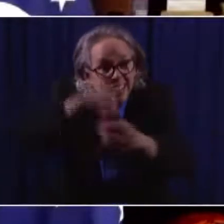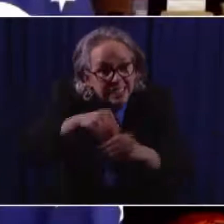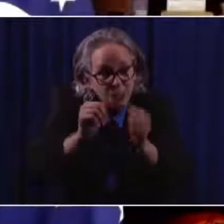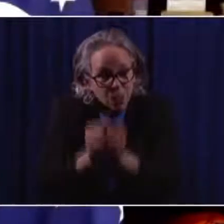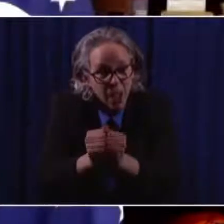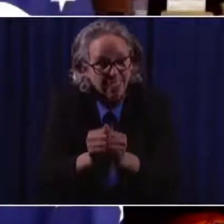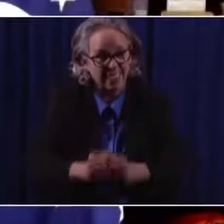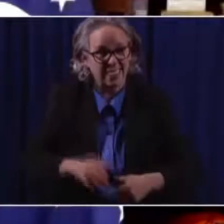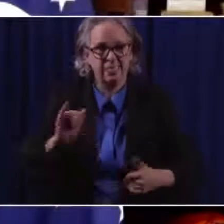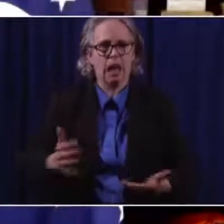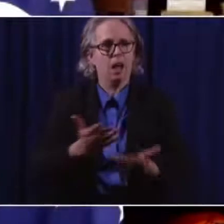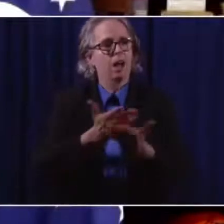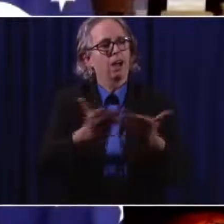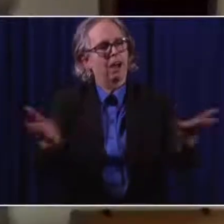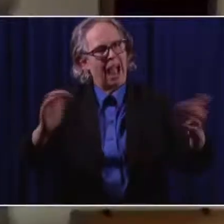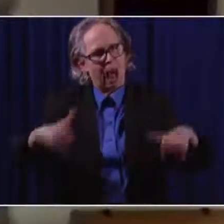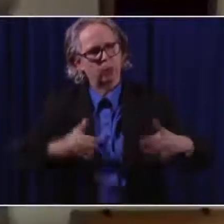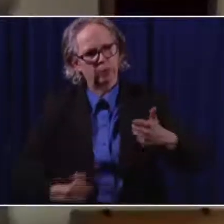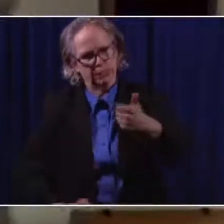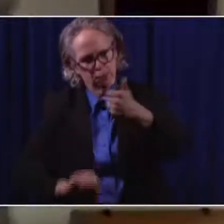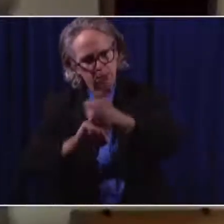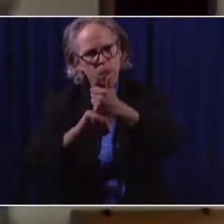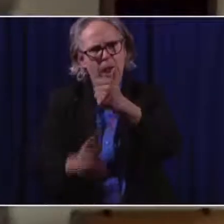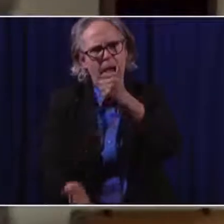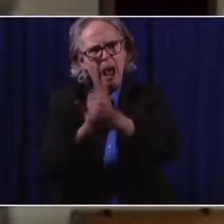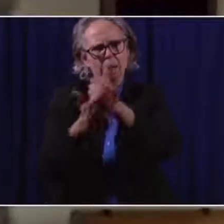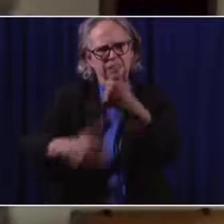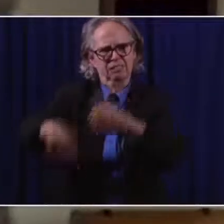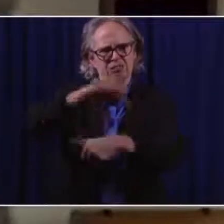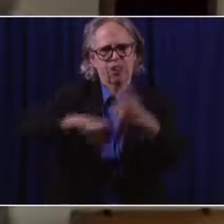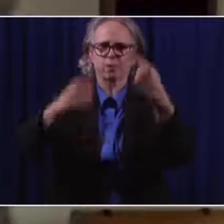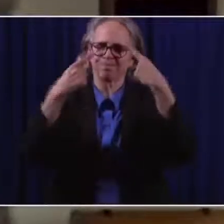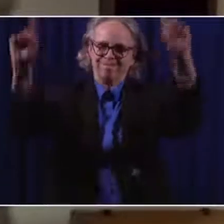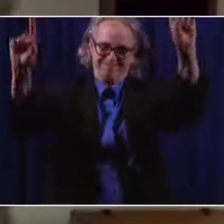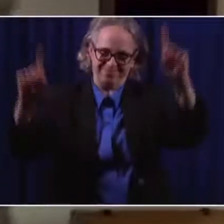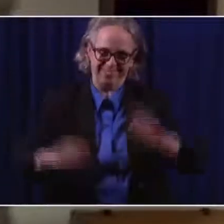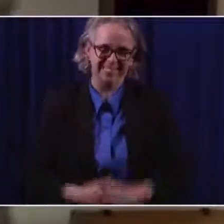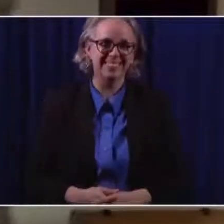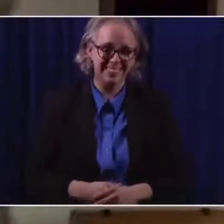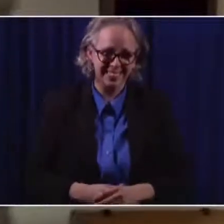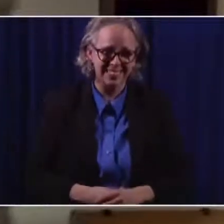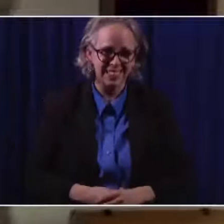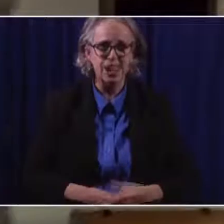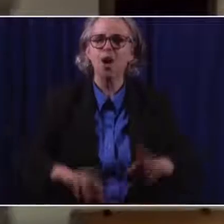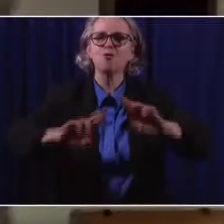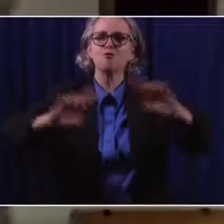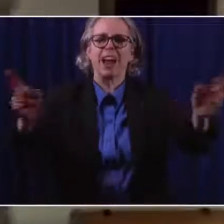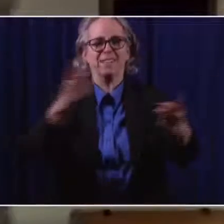forward. Back to you, Governor. Thank you very much. We'll go to questions.